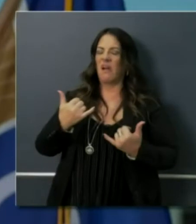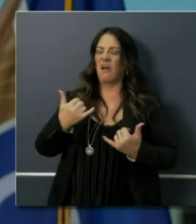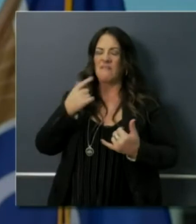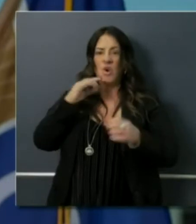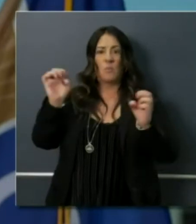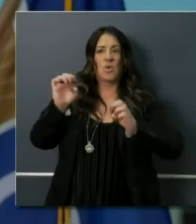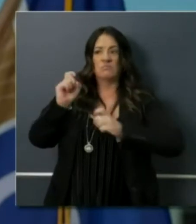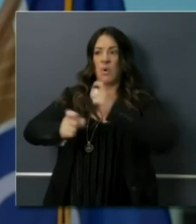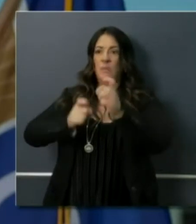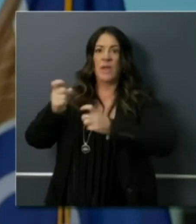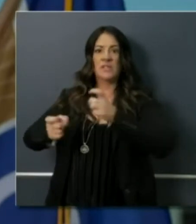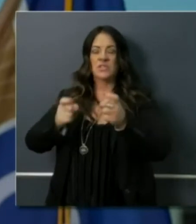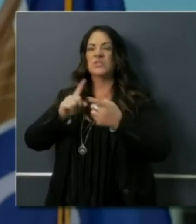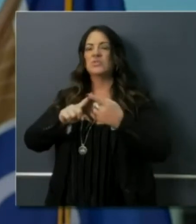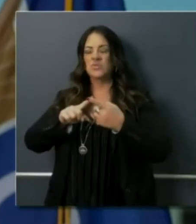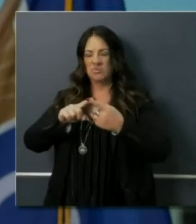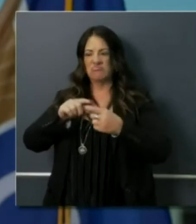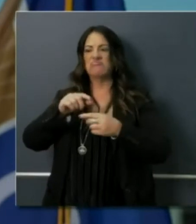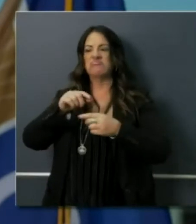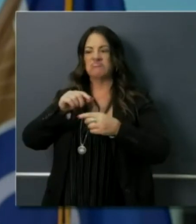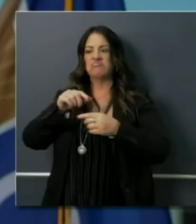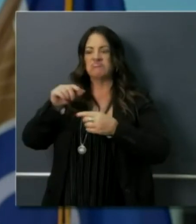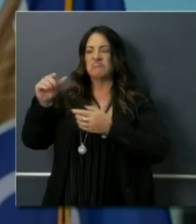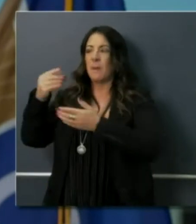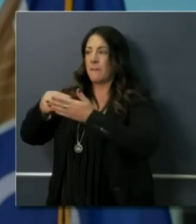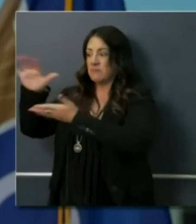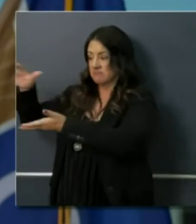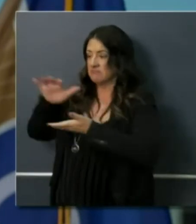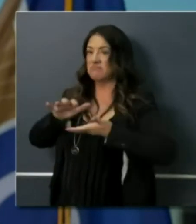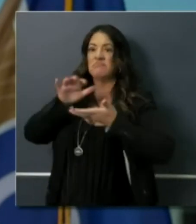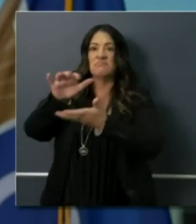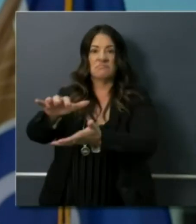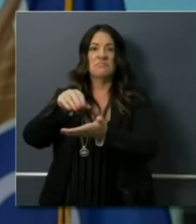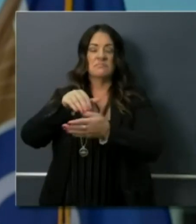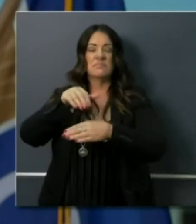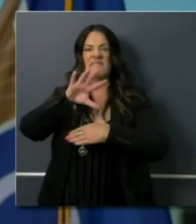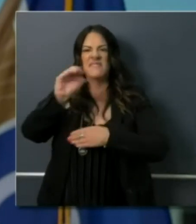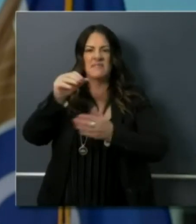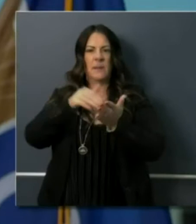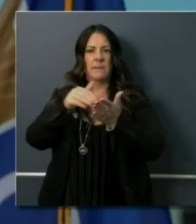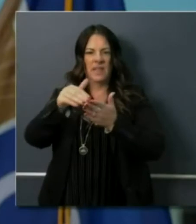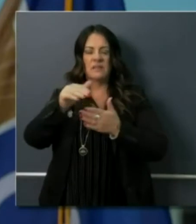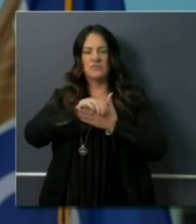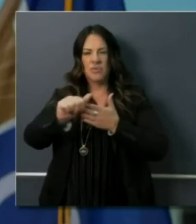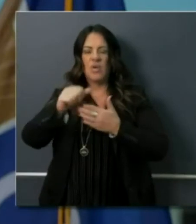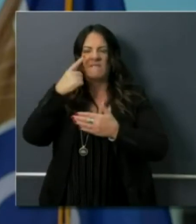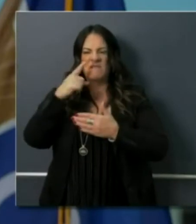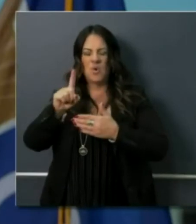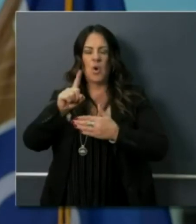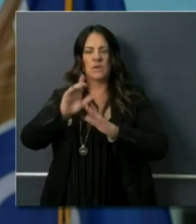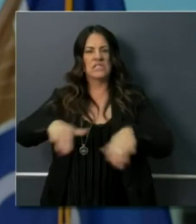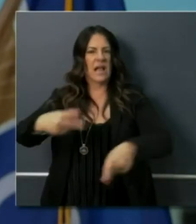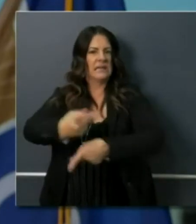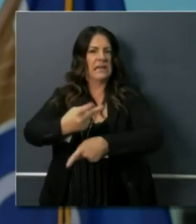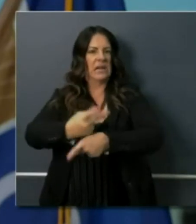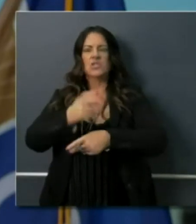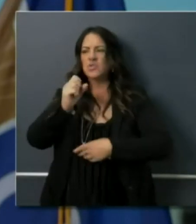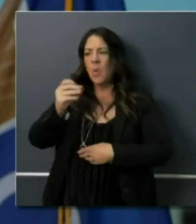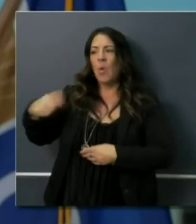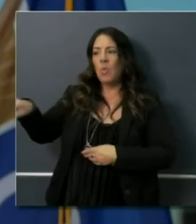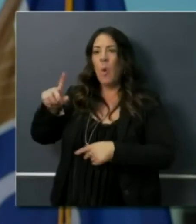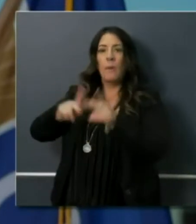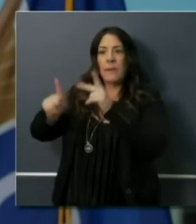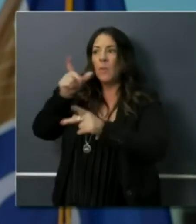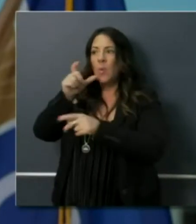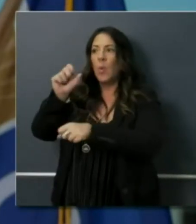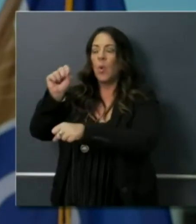appropriation to help with child care in and around these facilities and for the frontline workers to also make sure they're